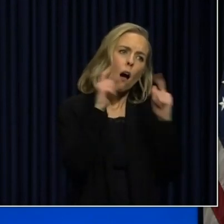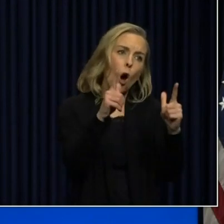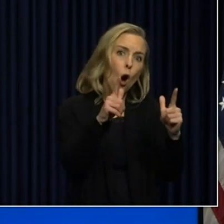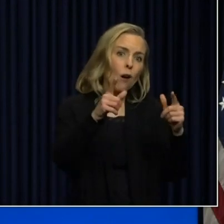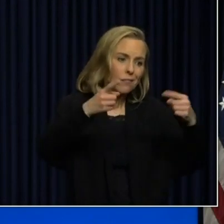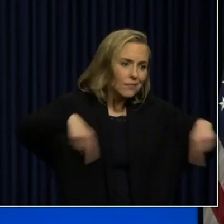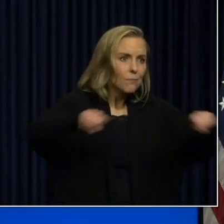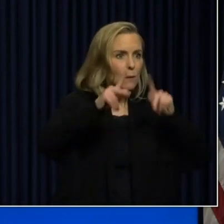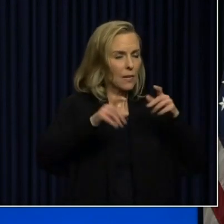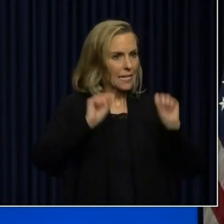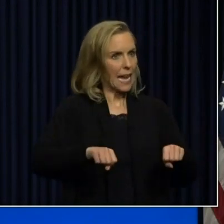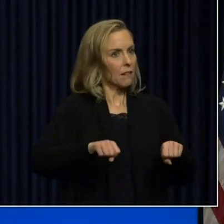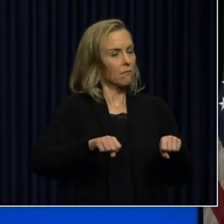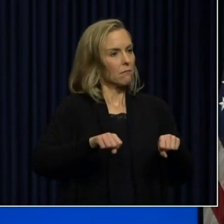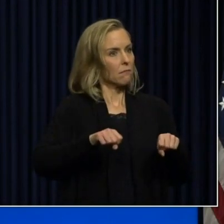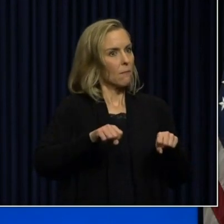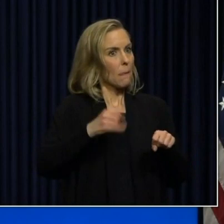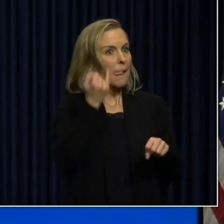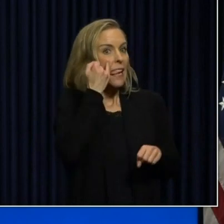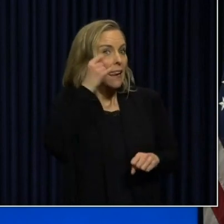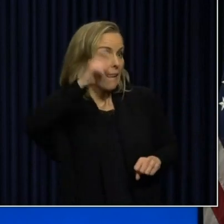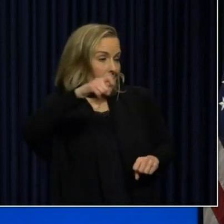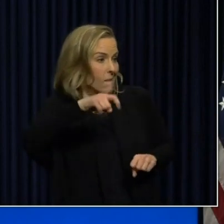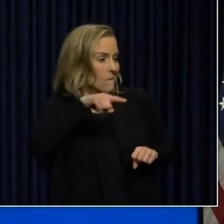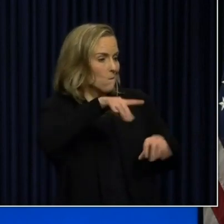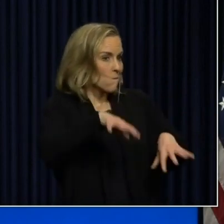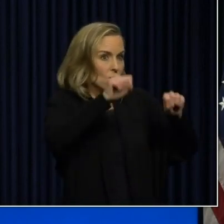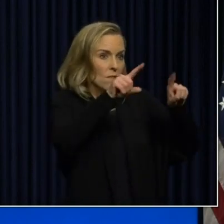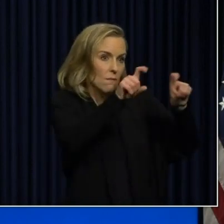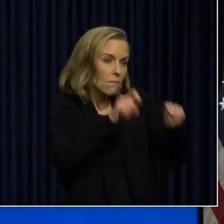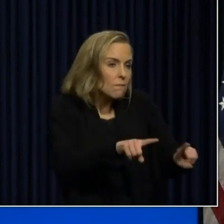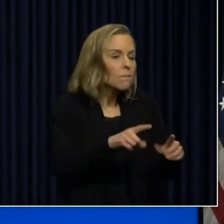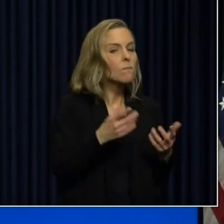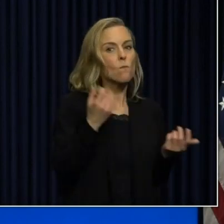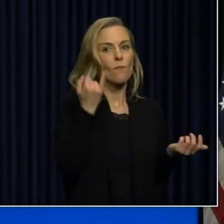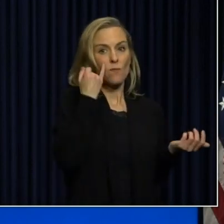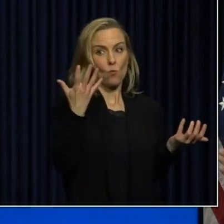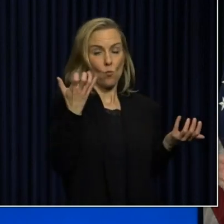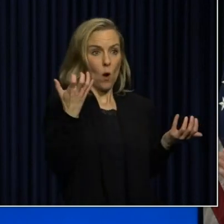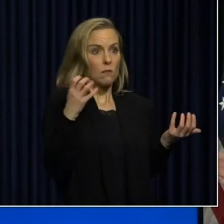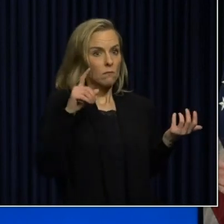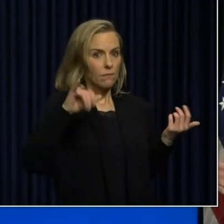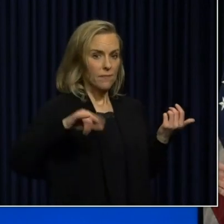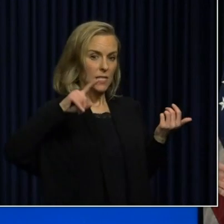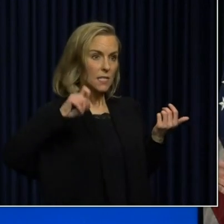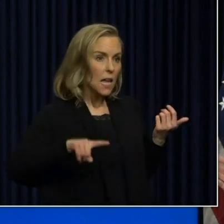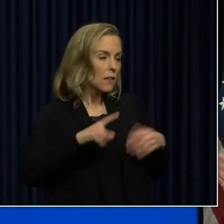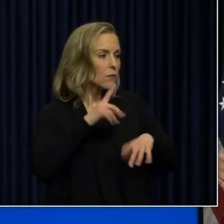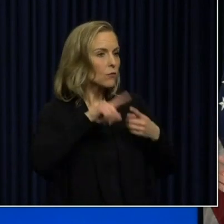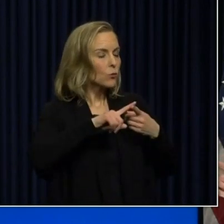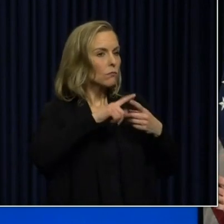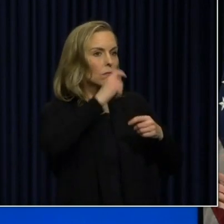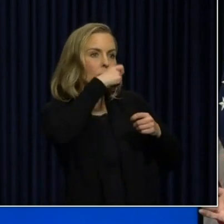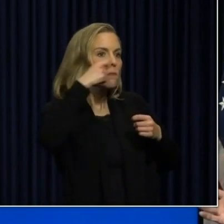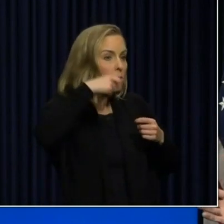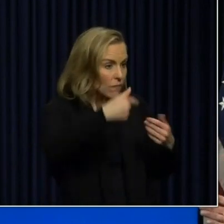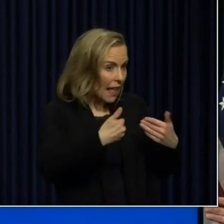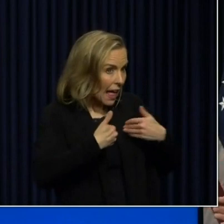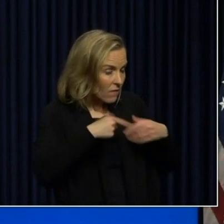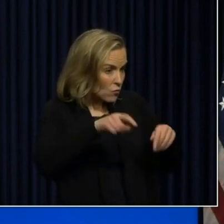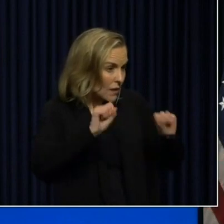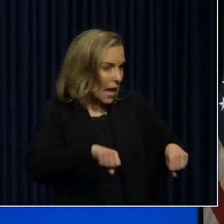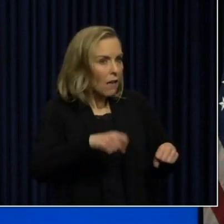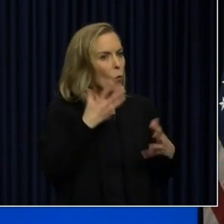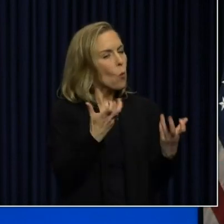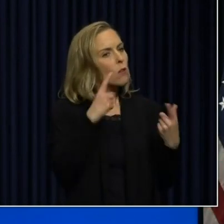where they can get tested if they need it or even if they want it. And certainly one of our highest priorities is individuals in our